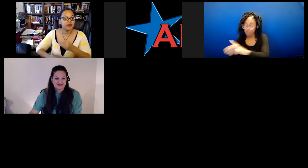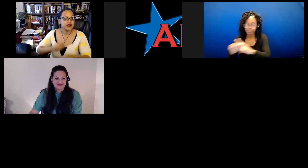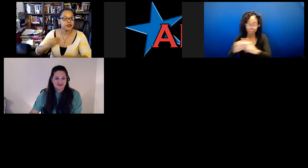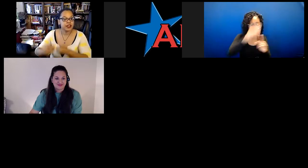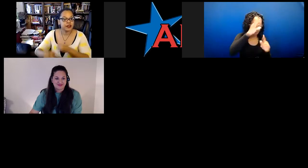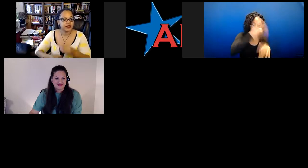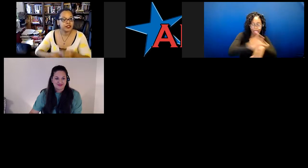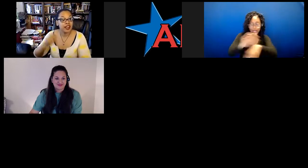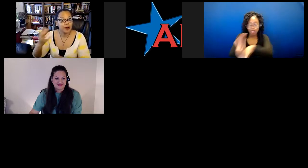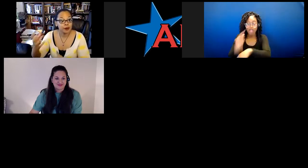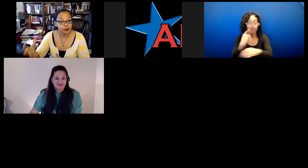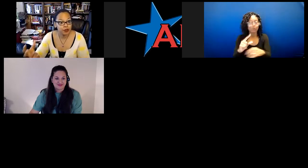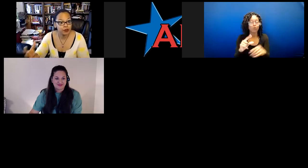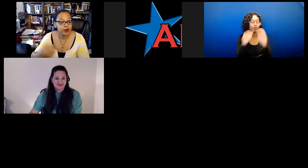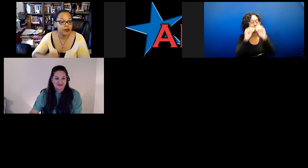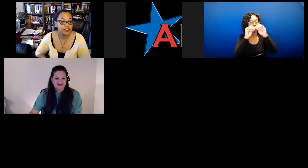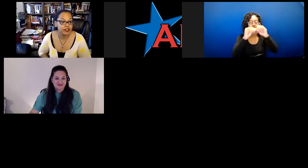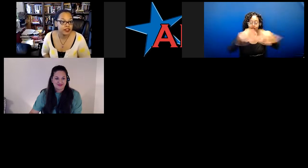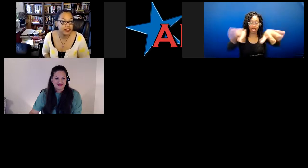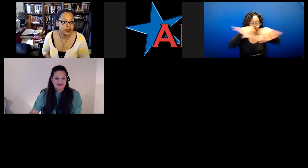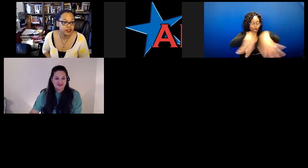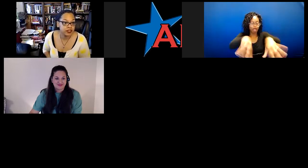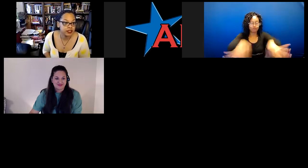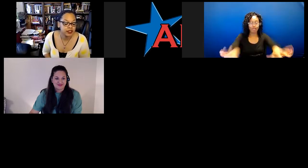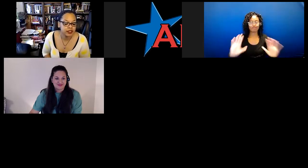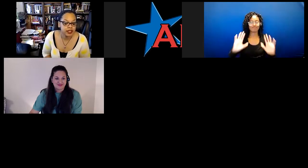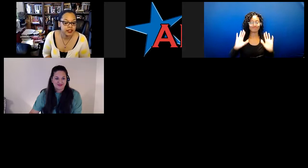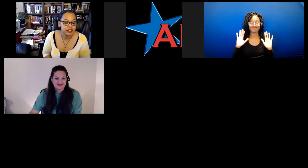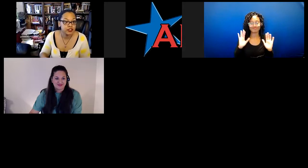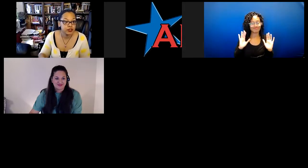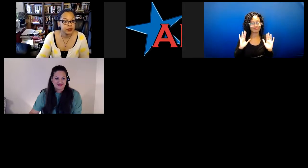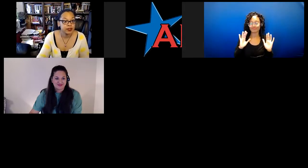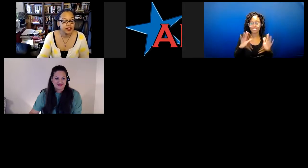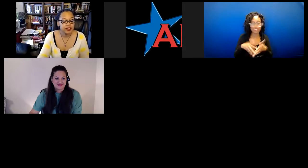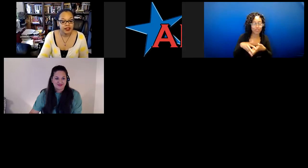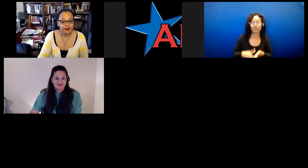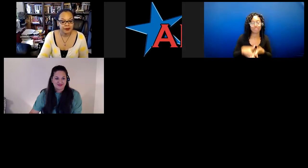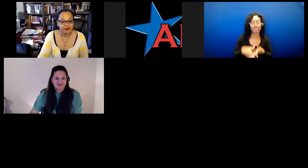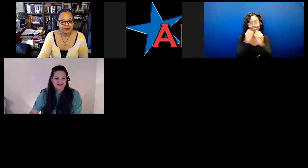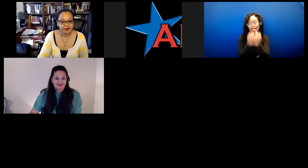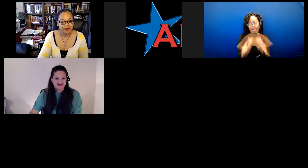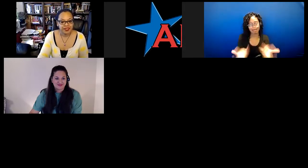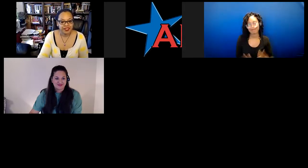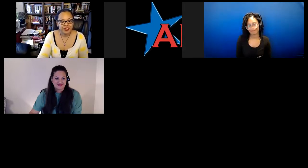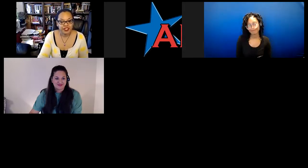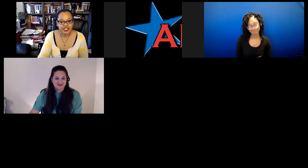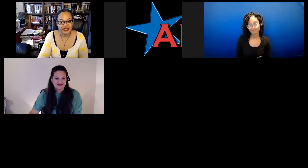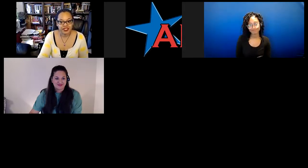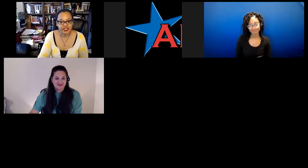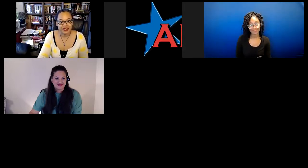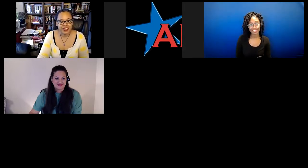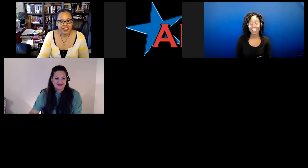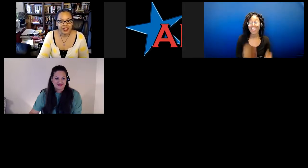will fractal out into how we move about as actors in our society. So. That was a longer answer